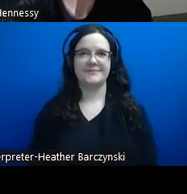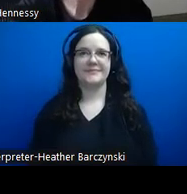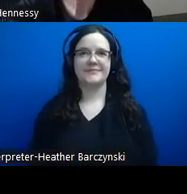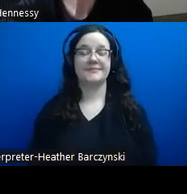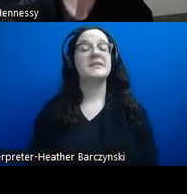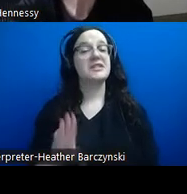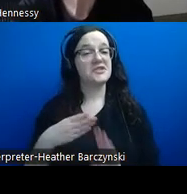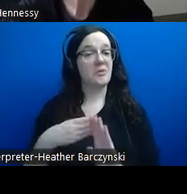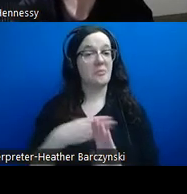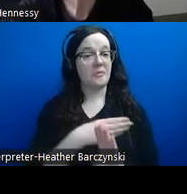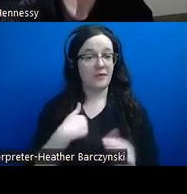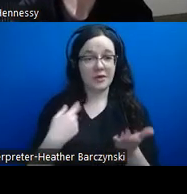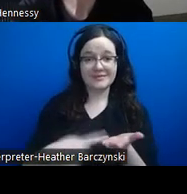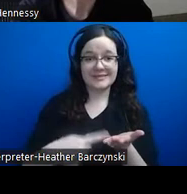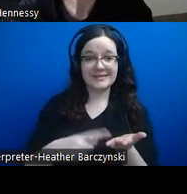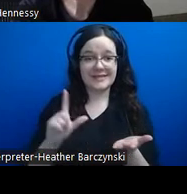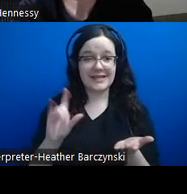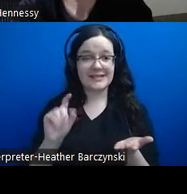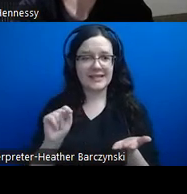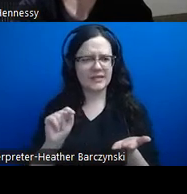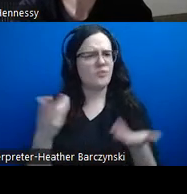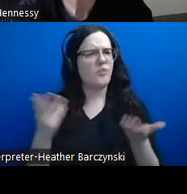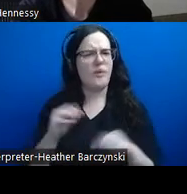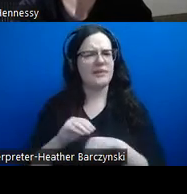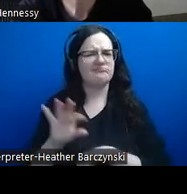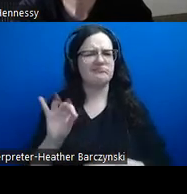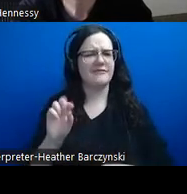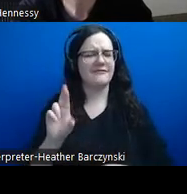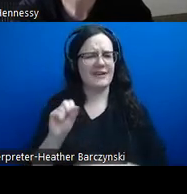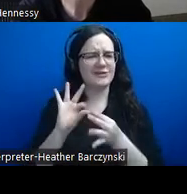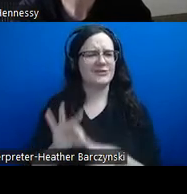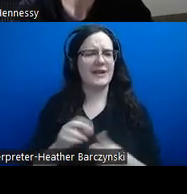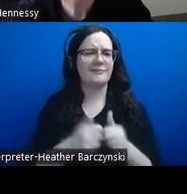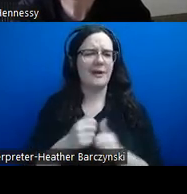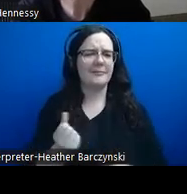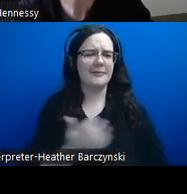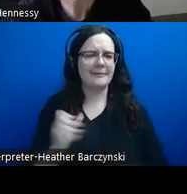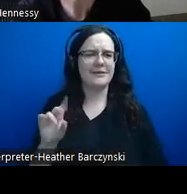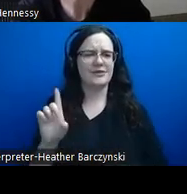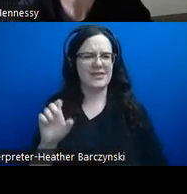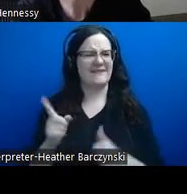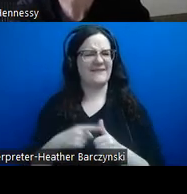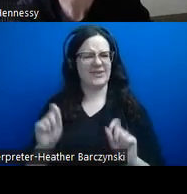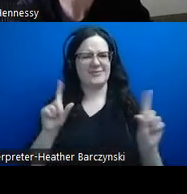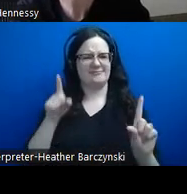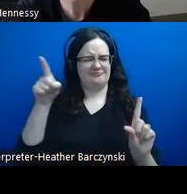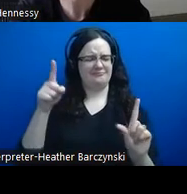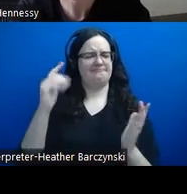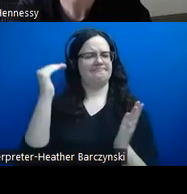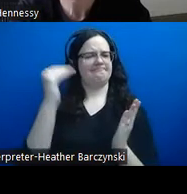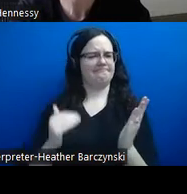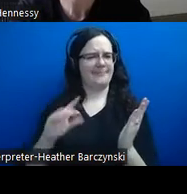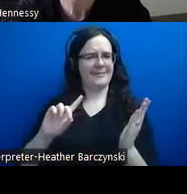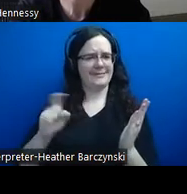Before we start our review of the literature on the factors associated with problem gambling and suicide, I want to show one slide that lists the diagnostic criteria